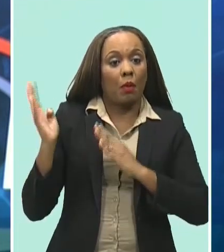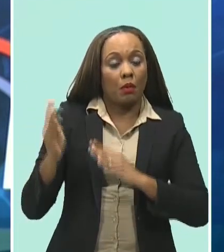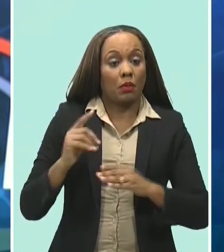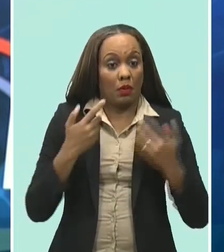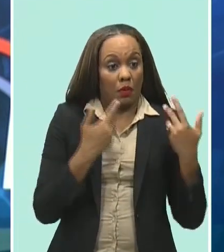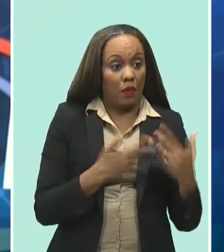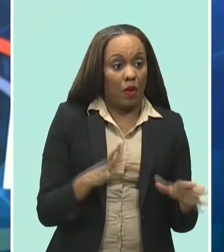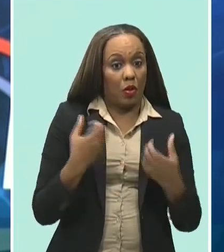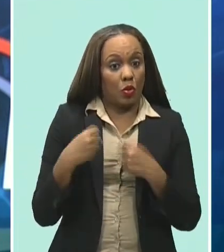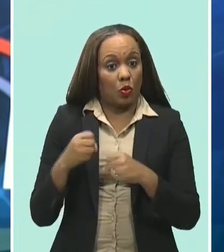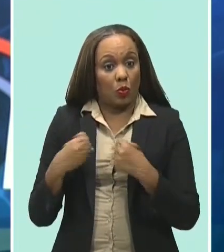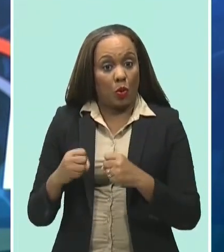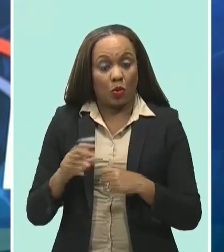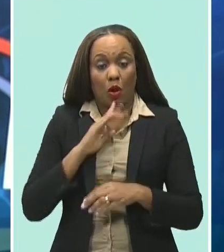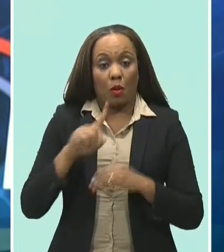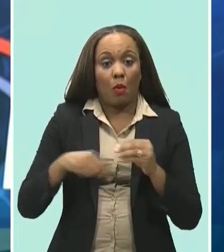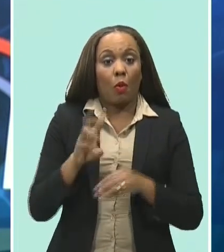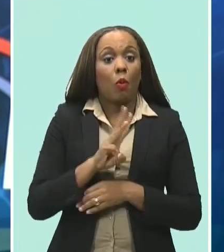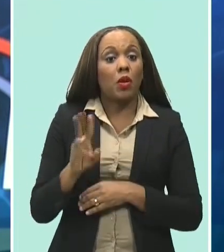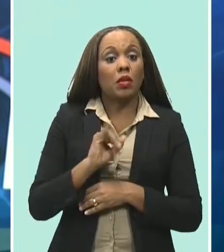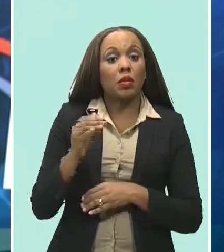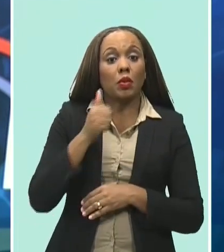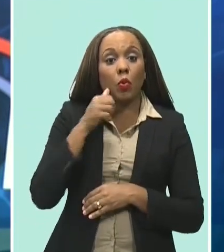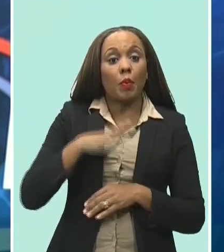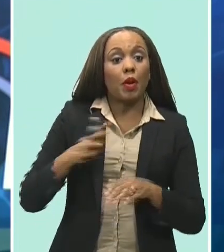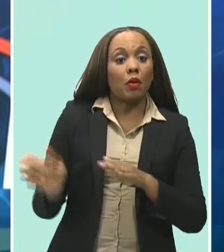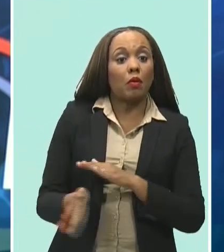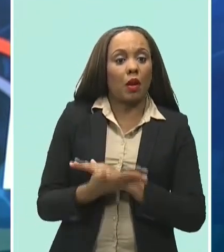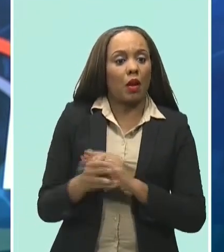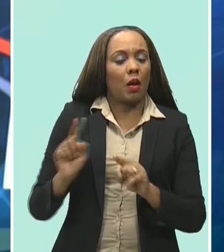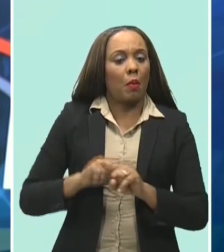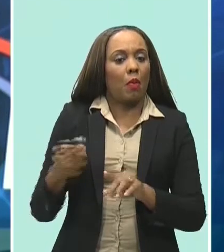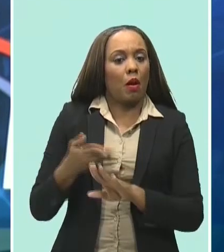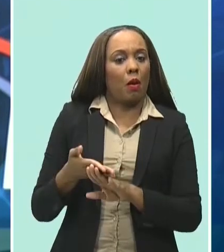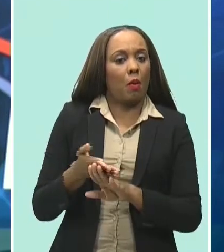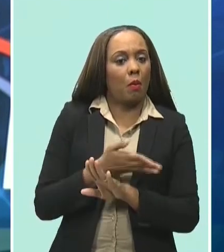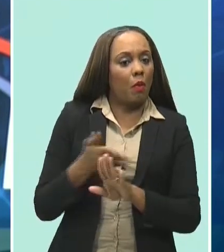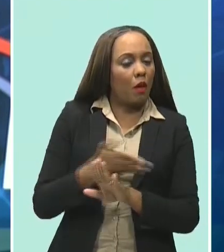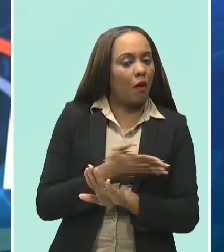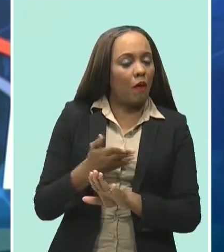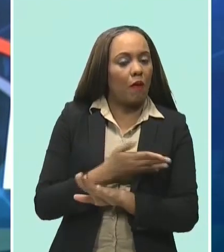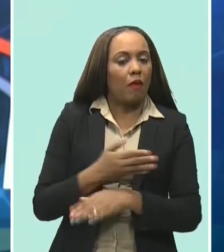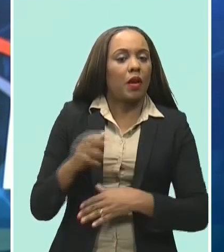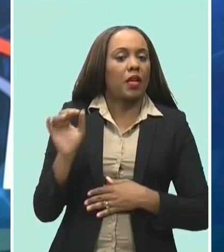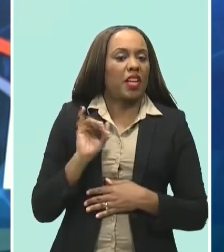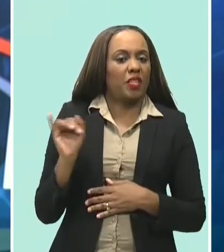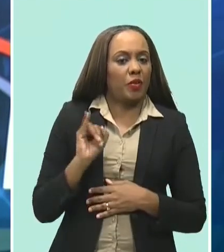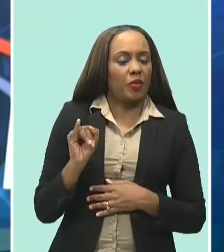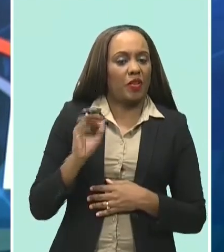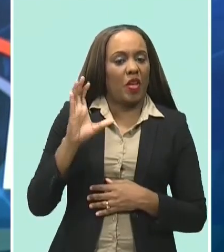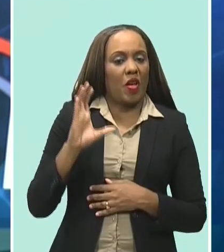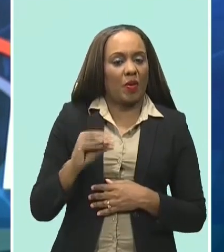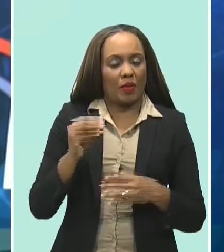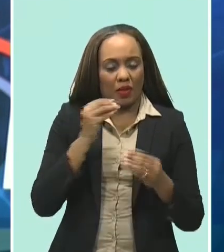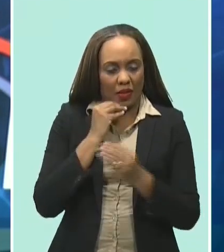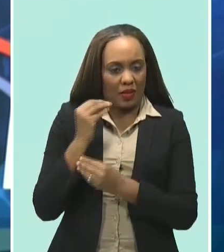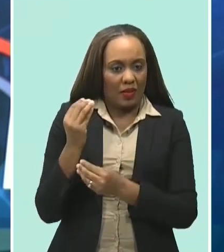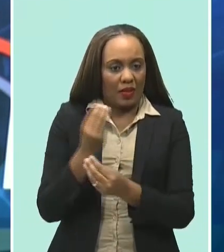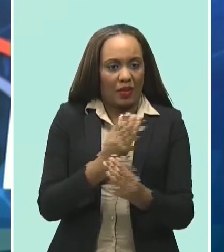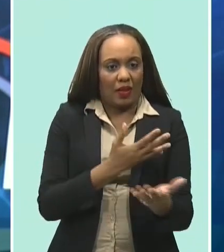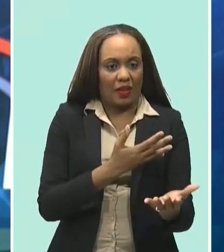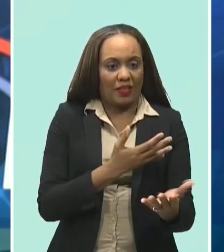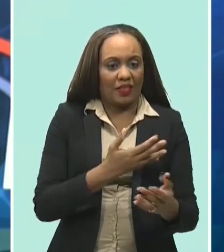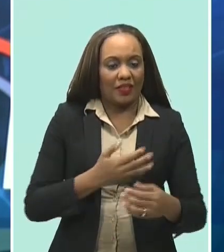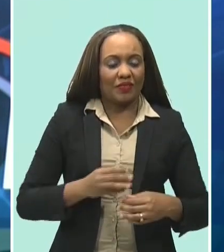Bahamas. Then a bit later in sports, the Windies women warm up for their ICC World Cup fixture with a win. But of course, before we get there, here is that tip